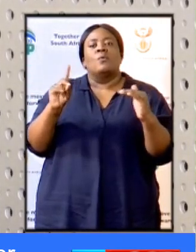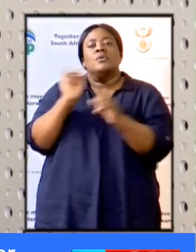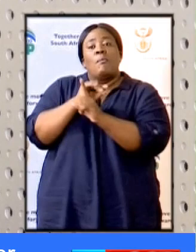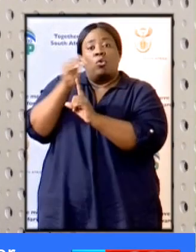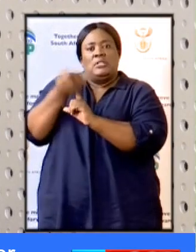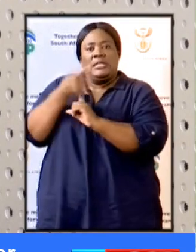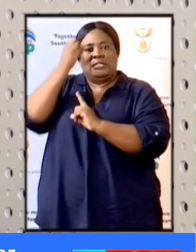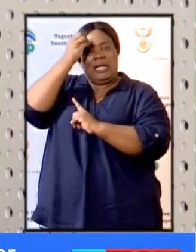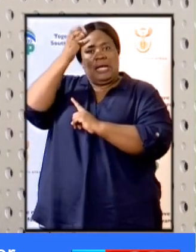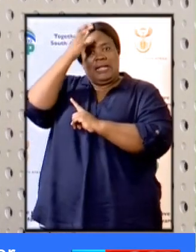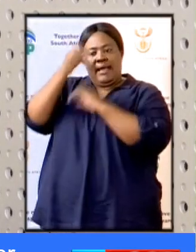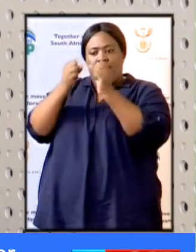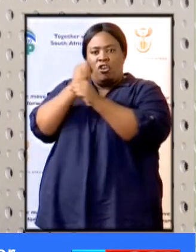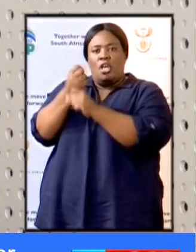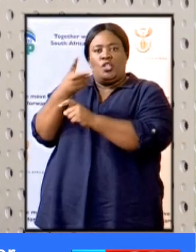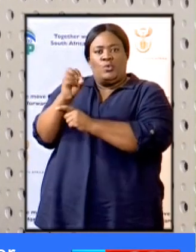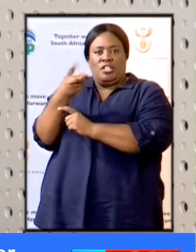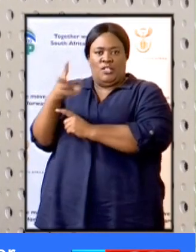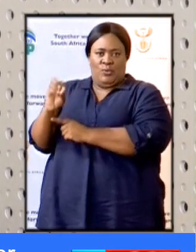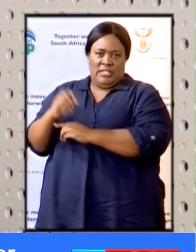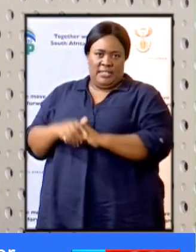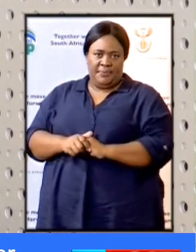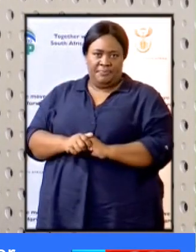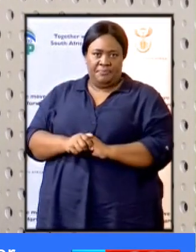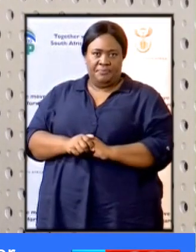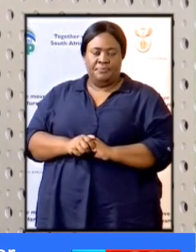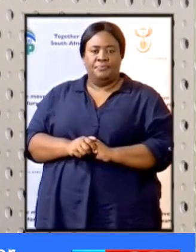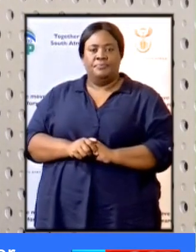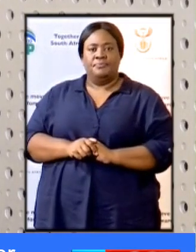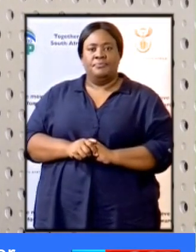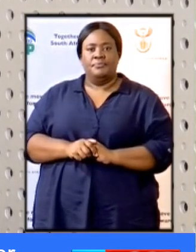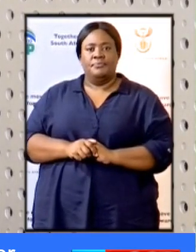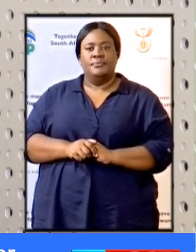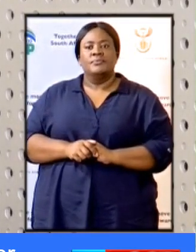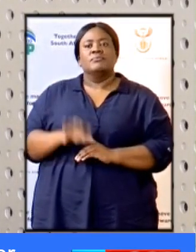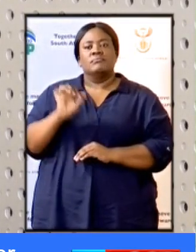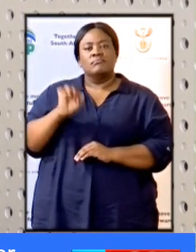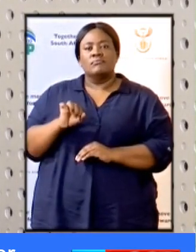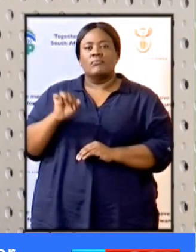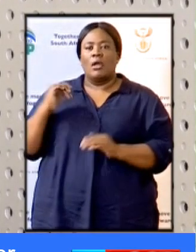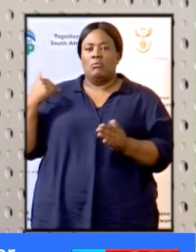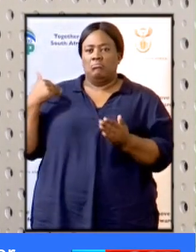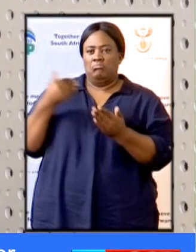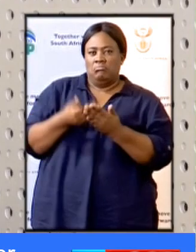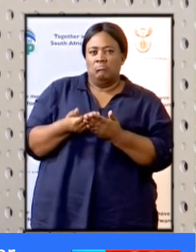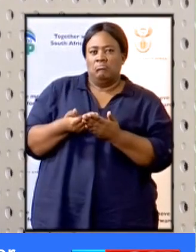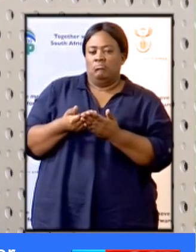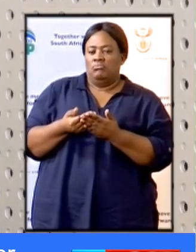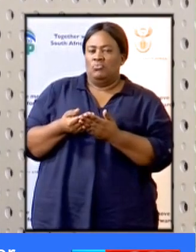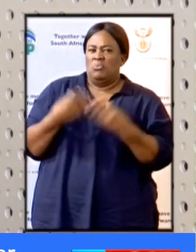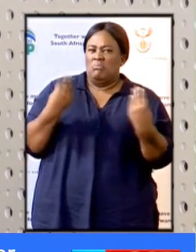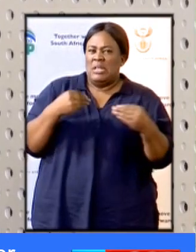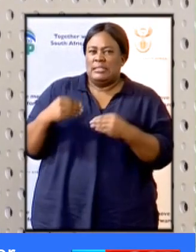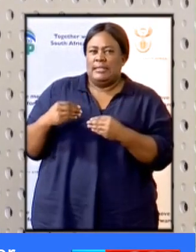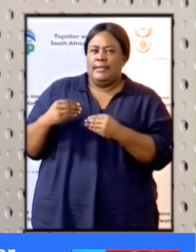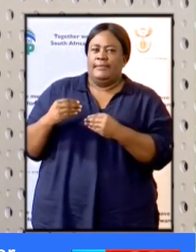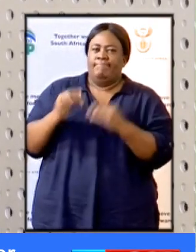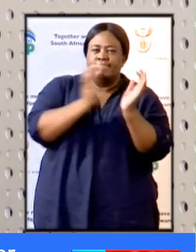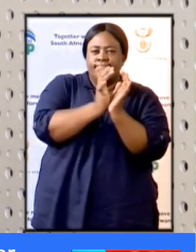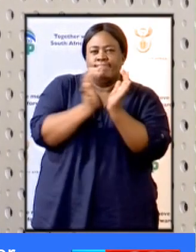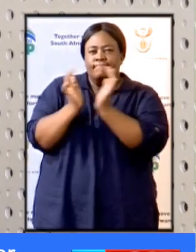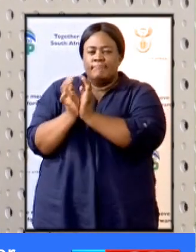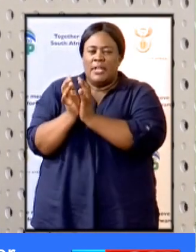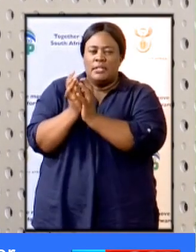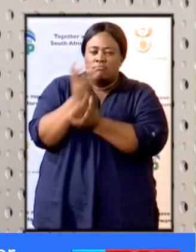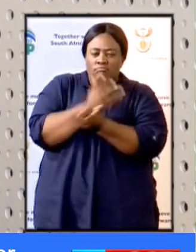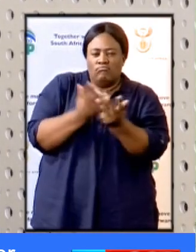of 2020 as much as possible. And at all times during the consultations, we did start